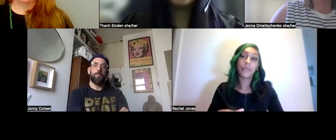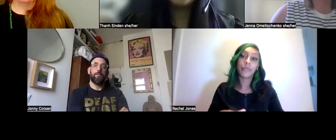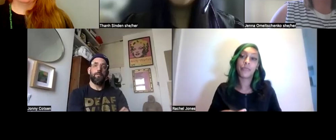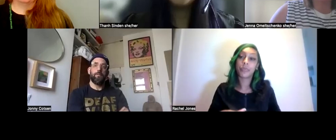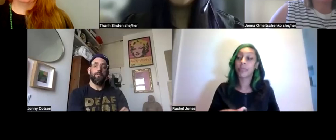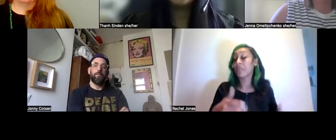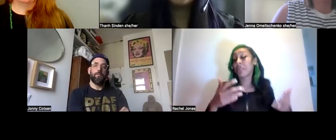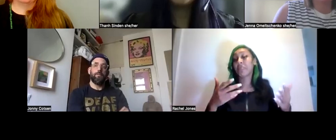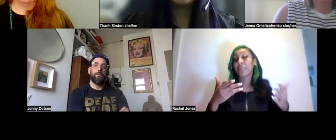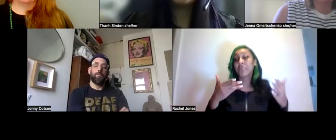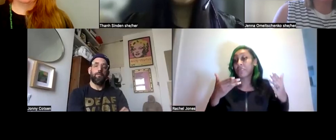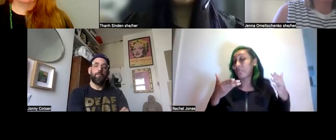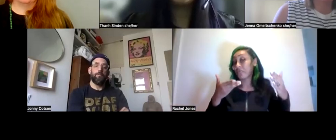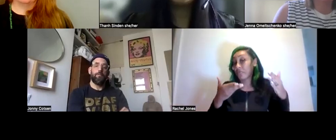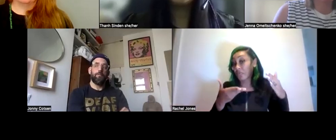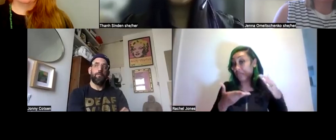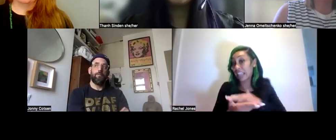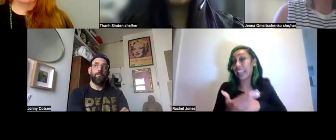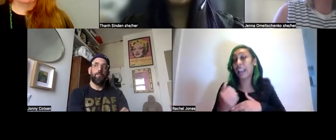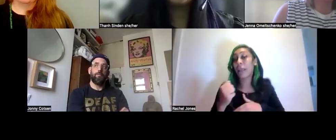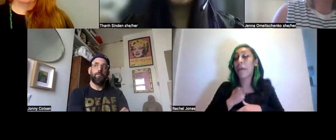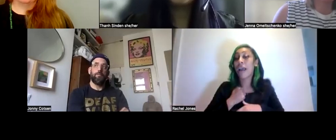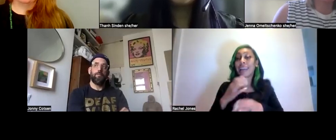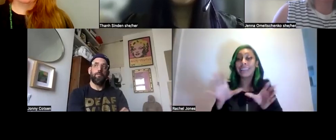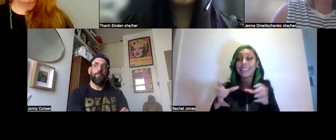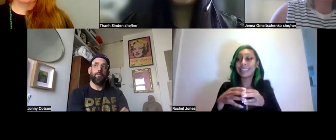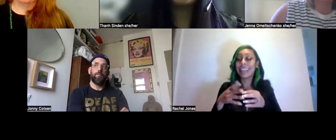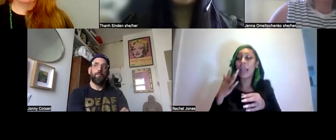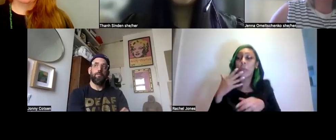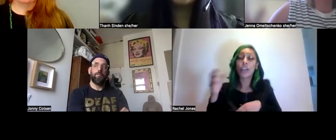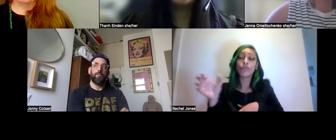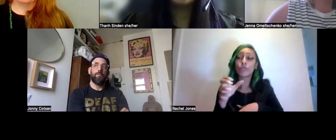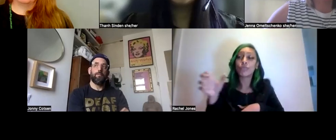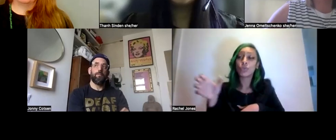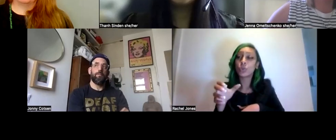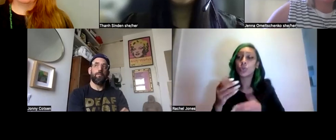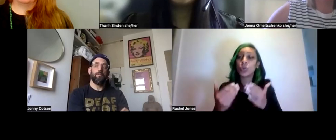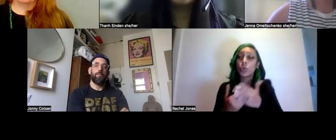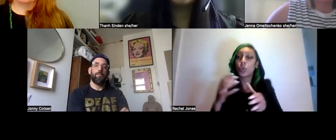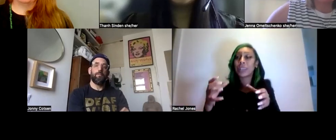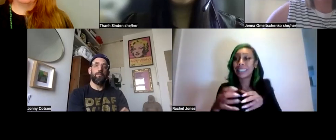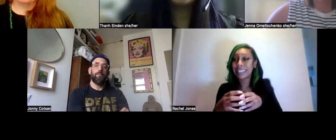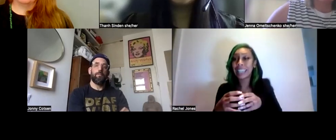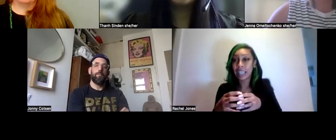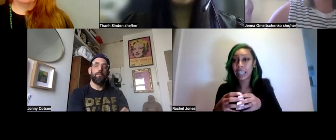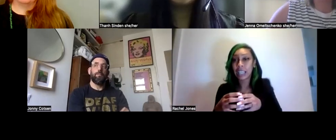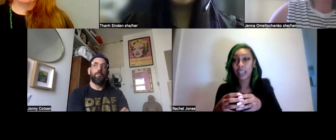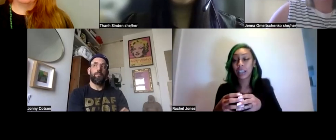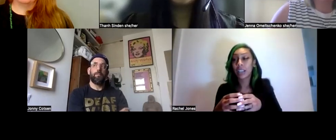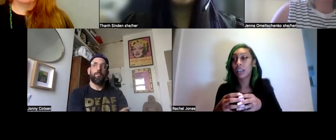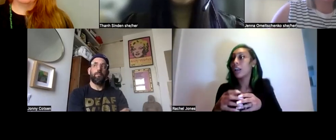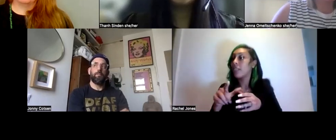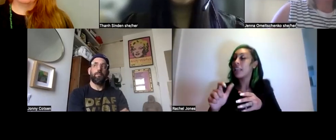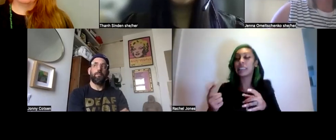and even within my team as well, like building, you know, when we're recruiting a new team, building that team so it feels, so people are bought into that